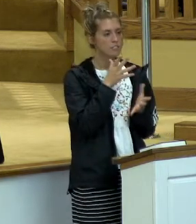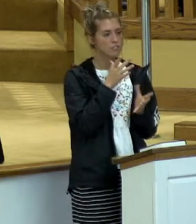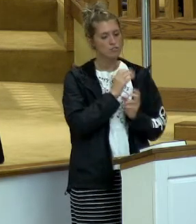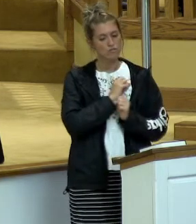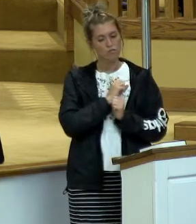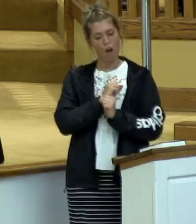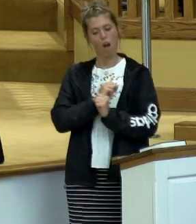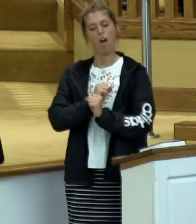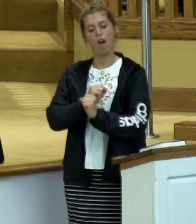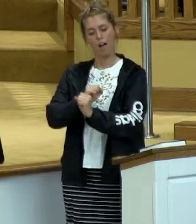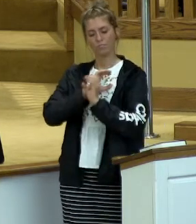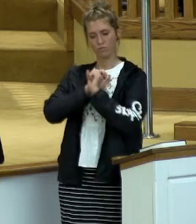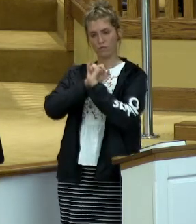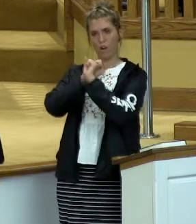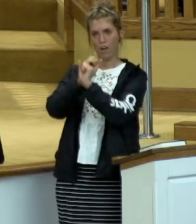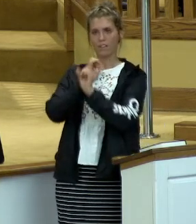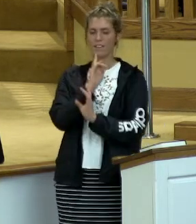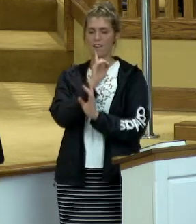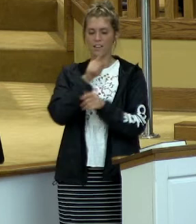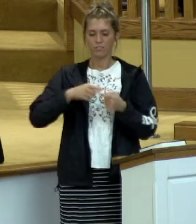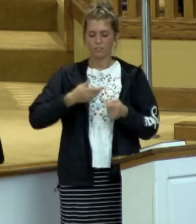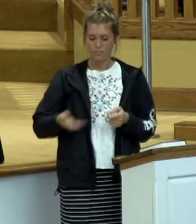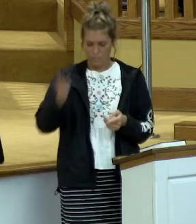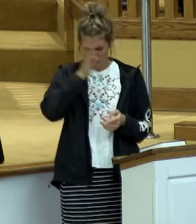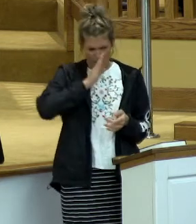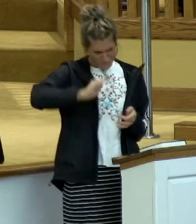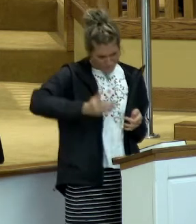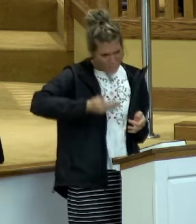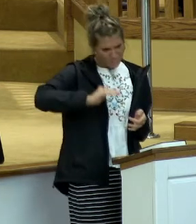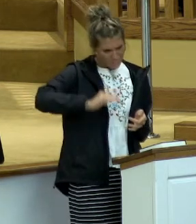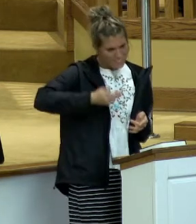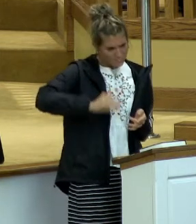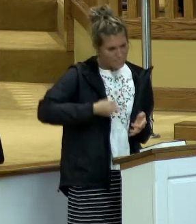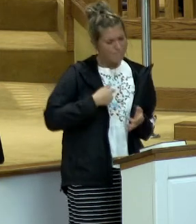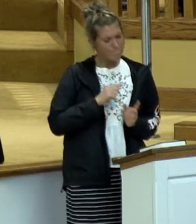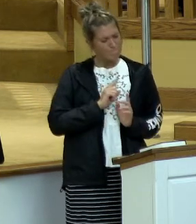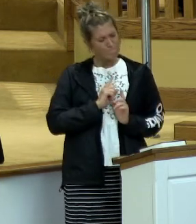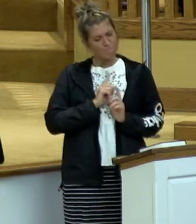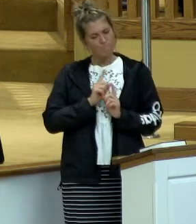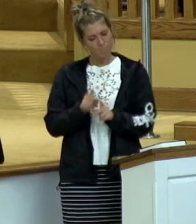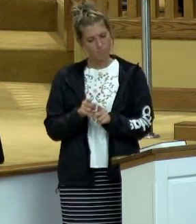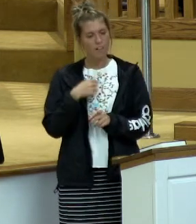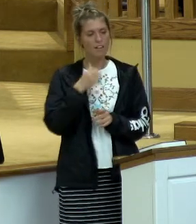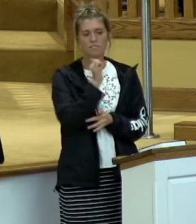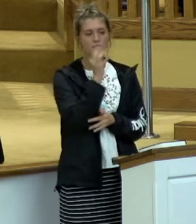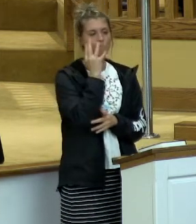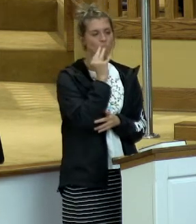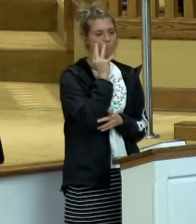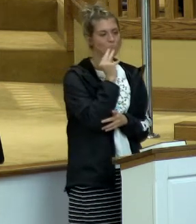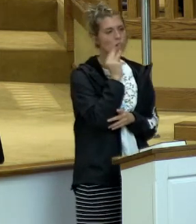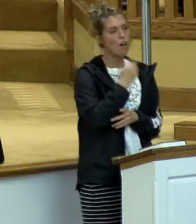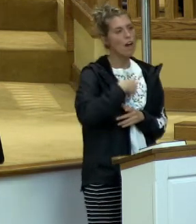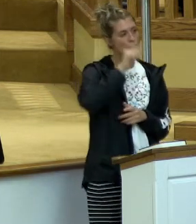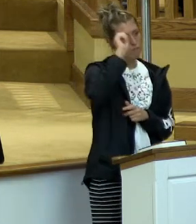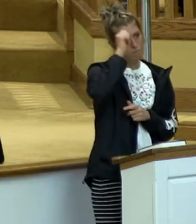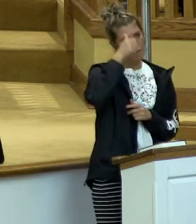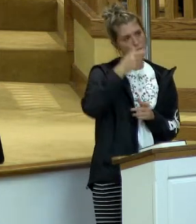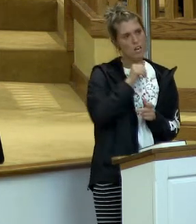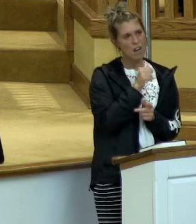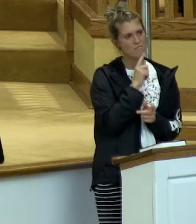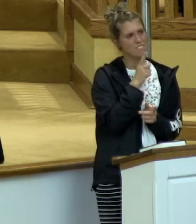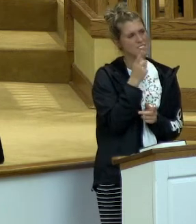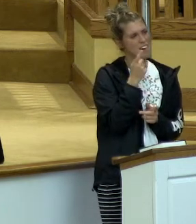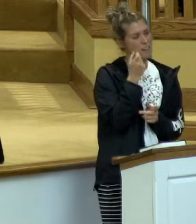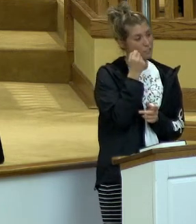it's the draw. It's the answer to the invitation. It's like, okay, God is inviting and inviting and inviting and inviting. And I had a similar experience to that. I remember not